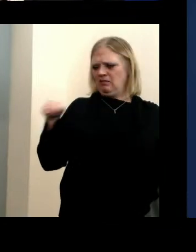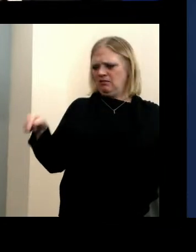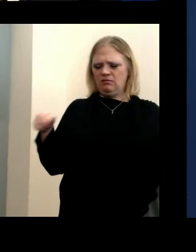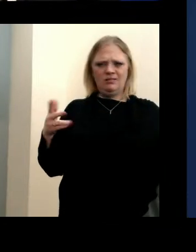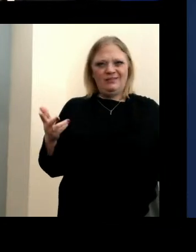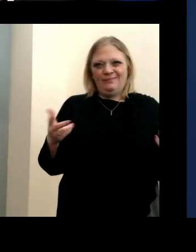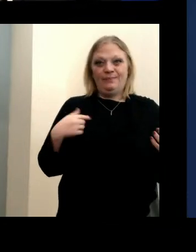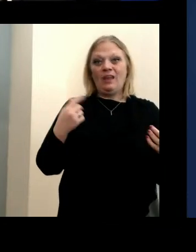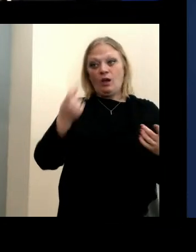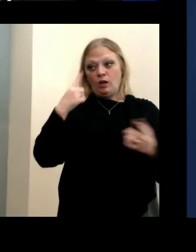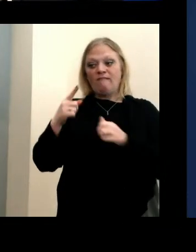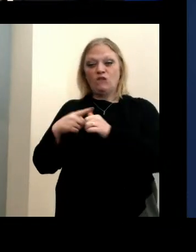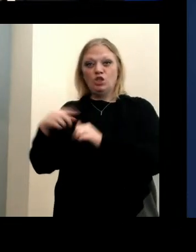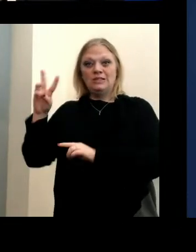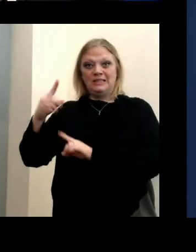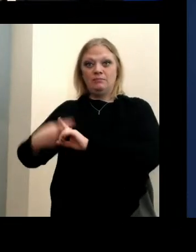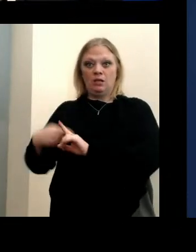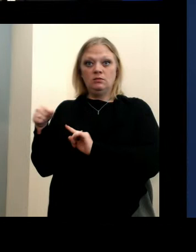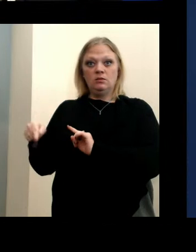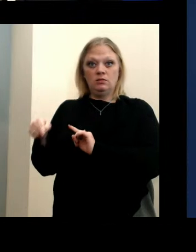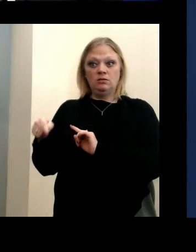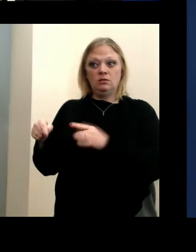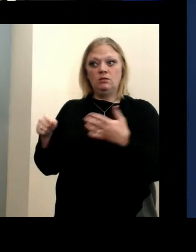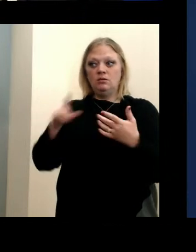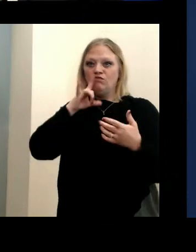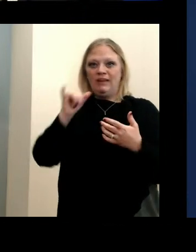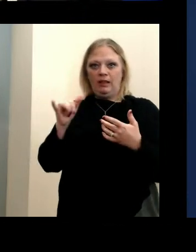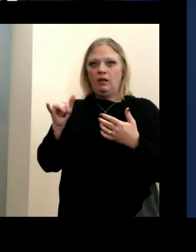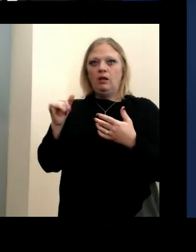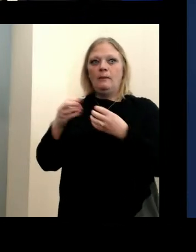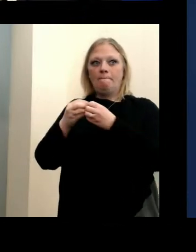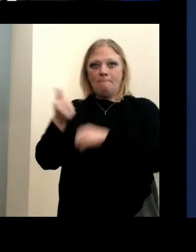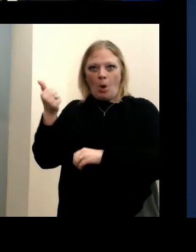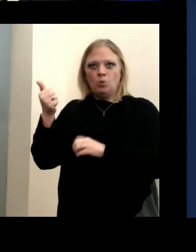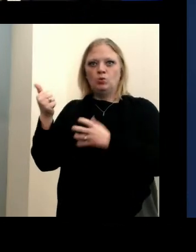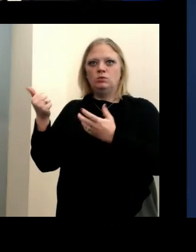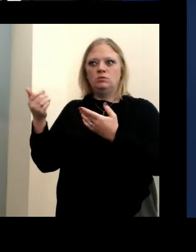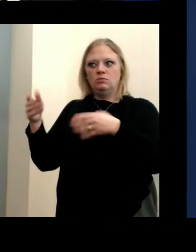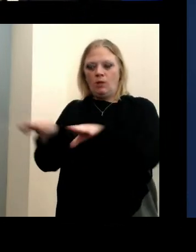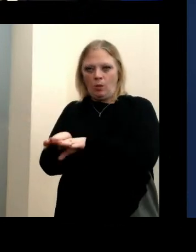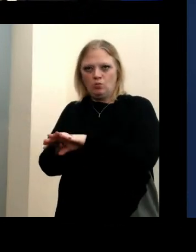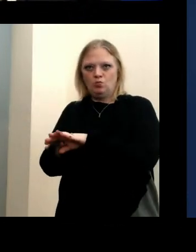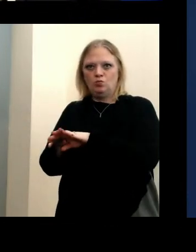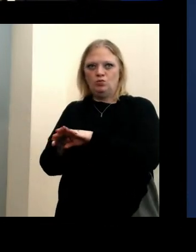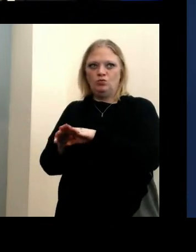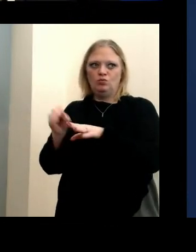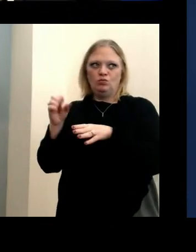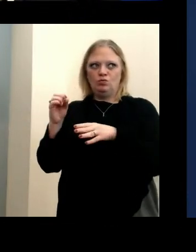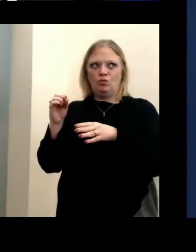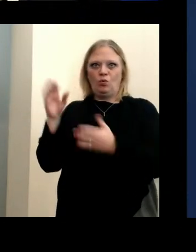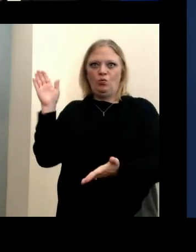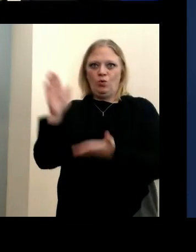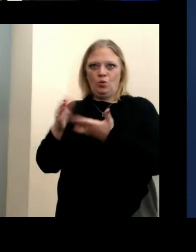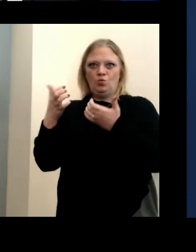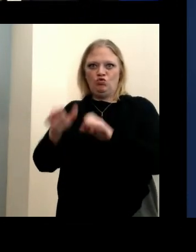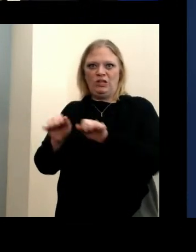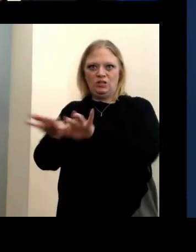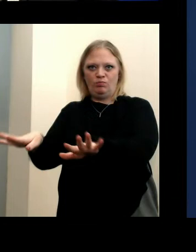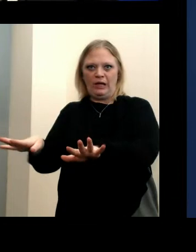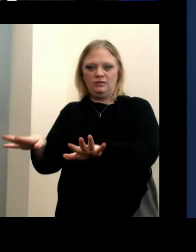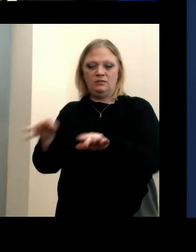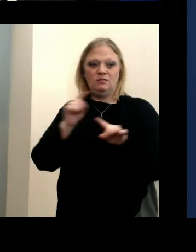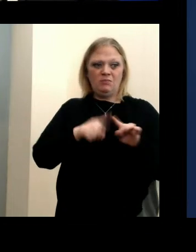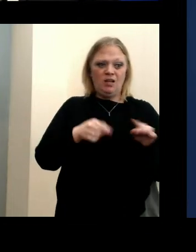the first 6 months, a good portion of our community was completely shut down. So there was less chance for COVID to be spread. But this goes to